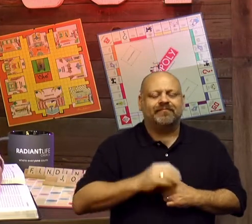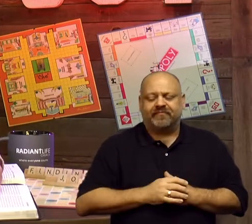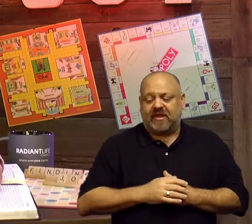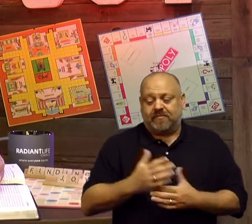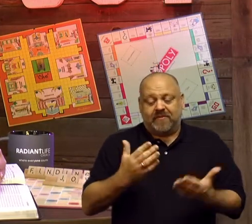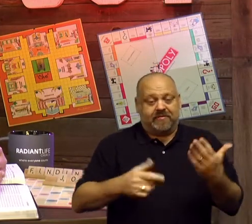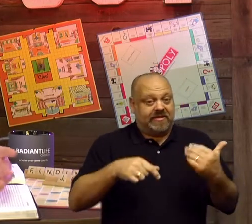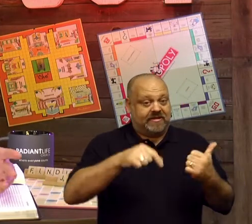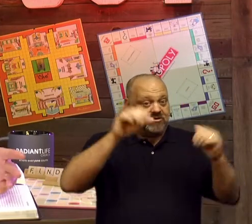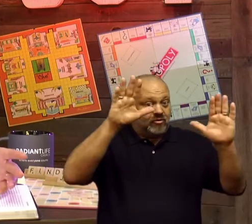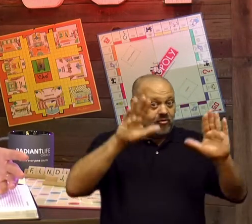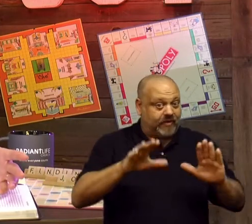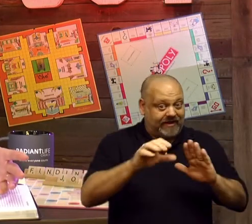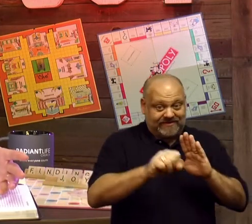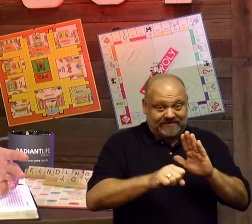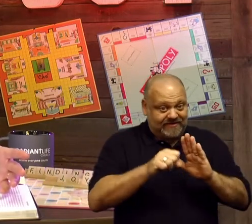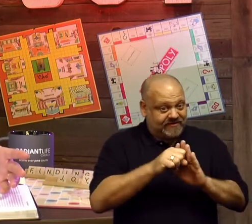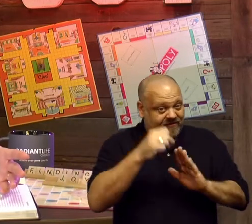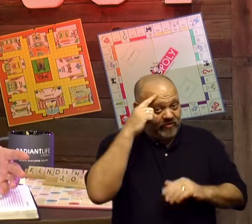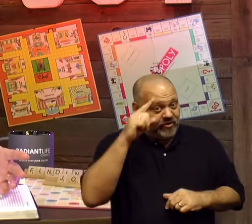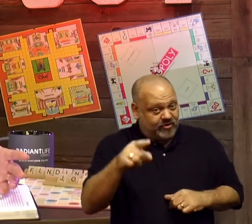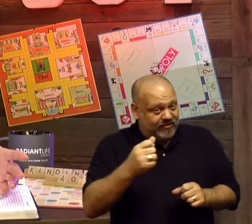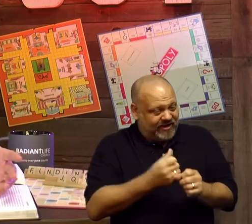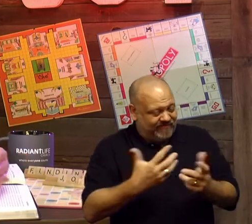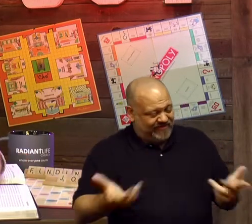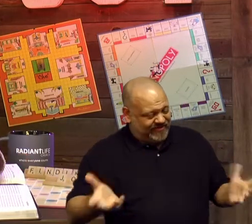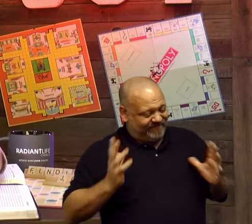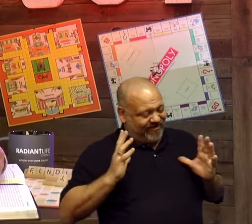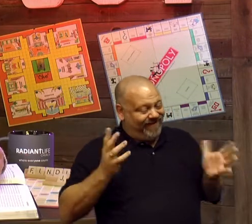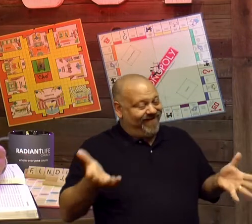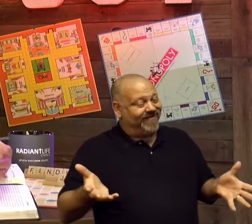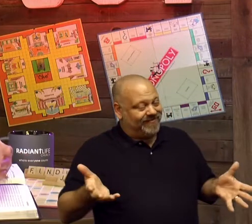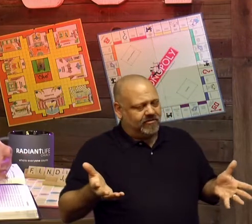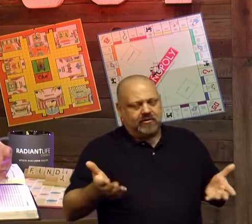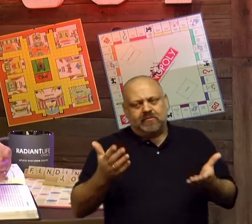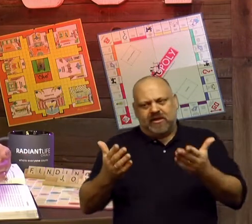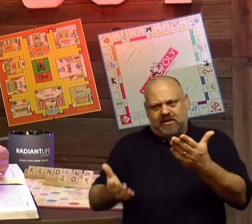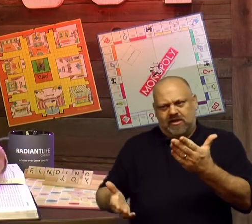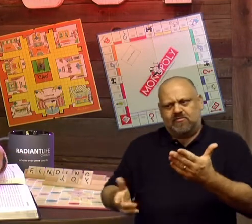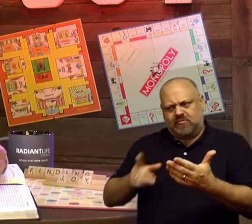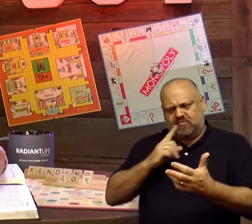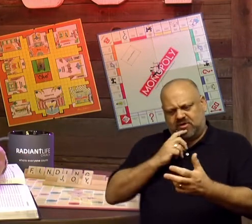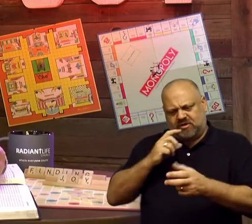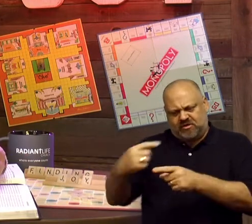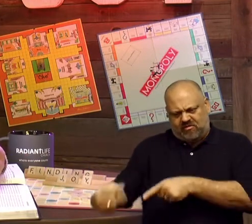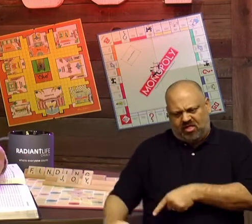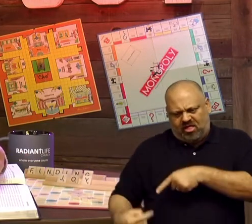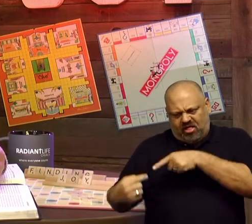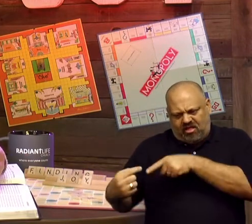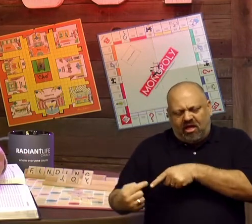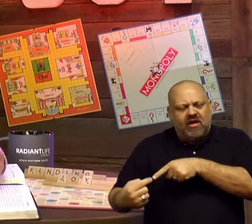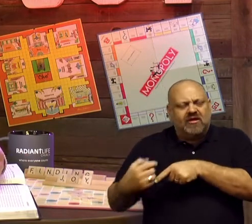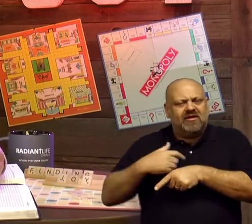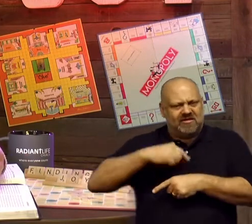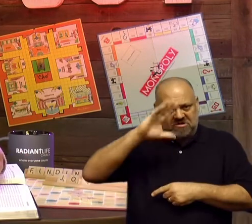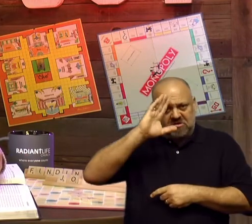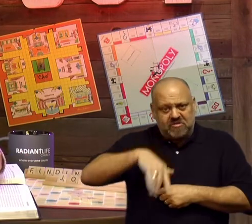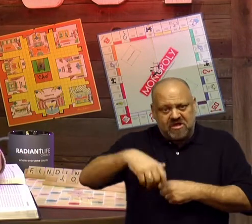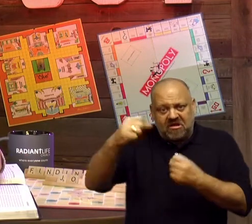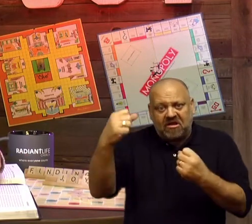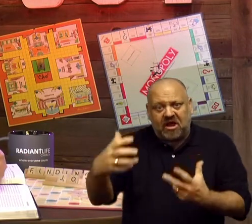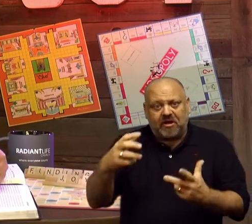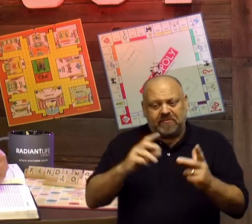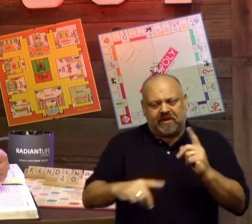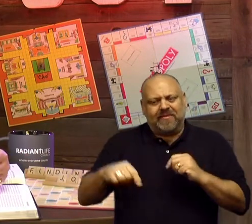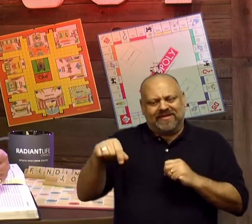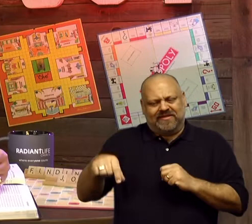through. Maybe this is a great season for you and everything is dandy. Or maybe it's been a real struggle. I know